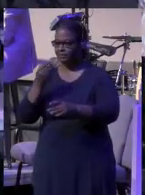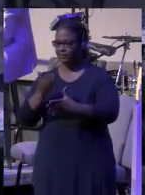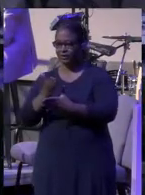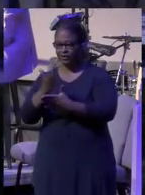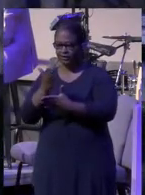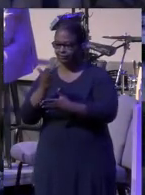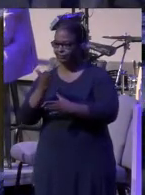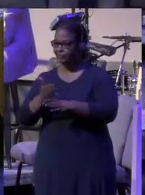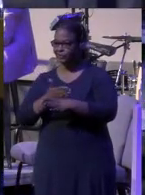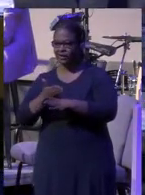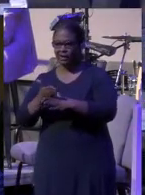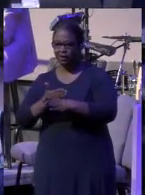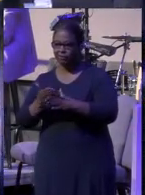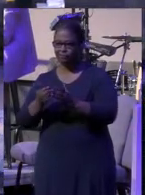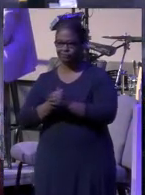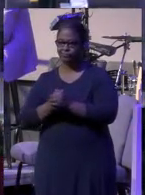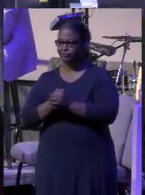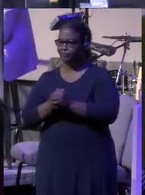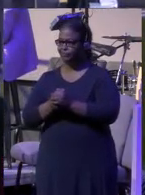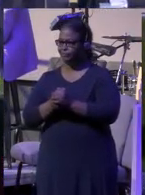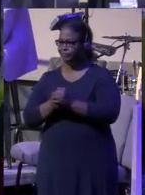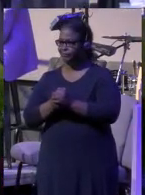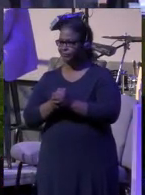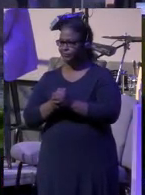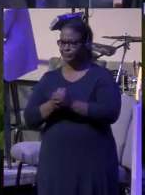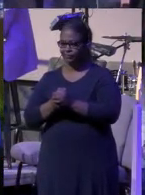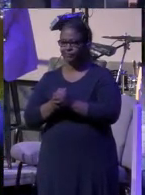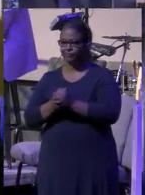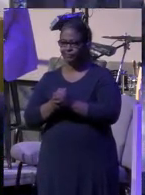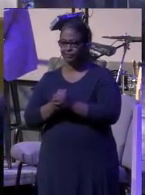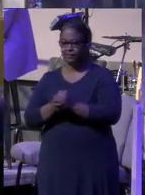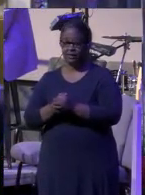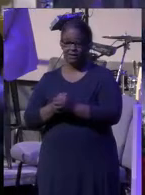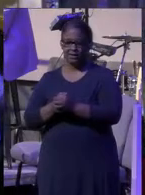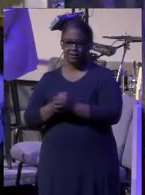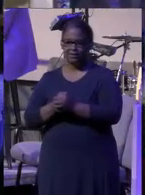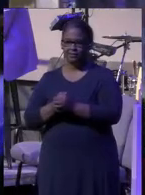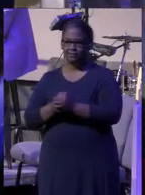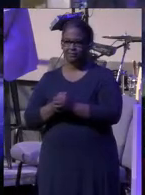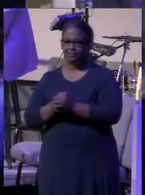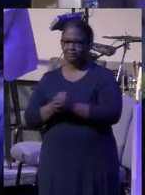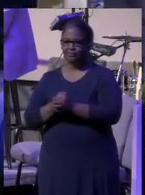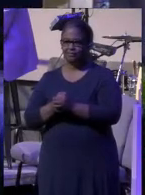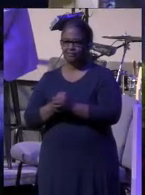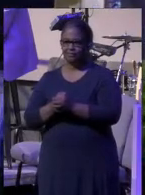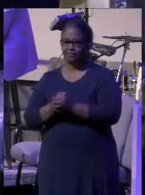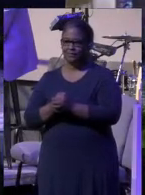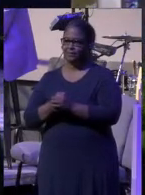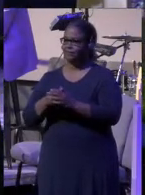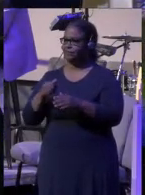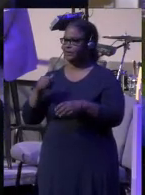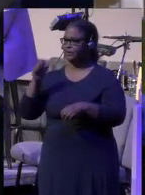It's a time of vulnerability, but it's also a time that deepens the relationship.